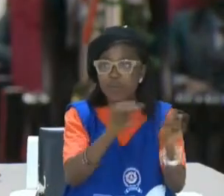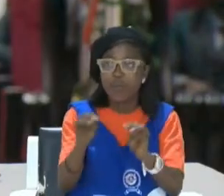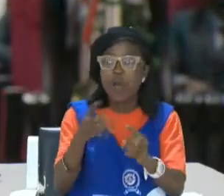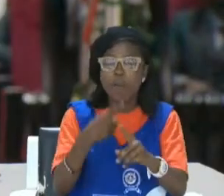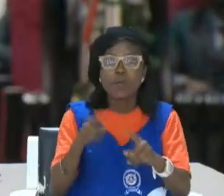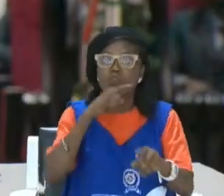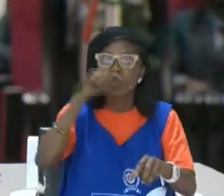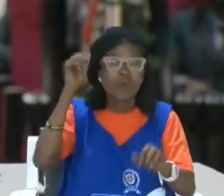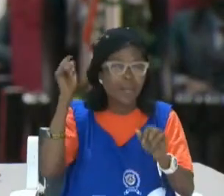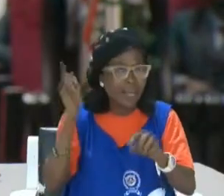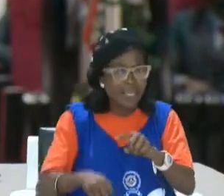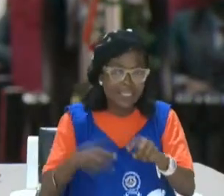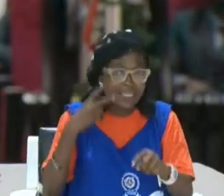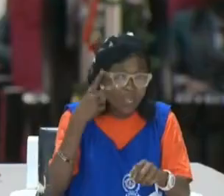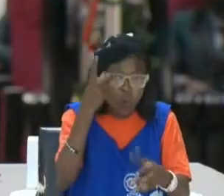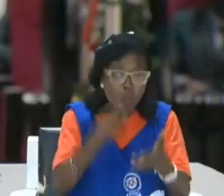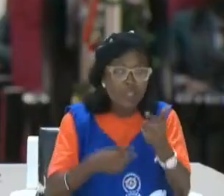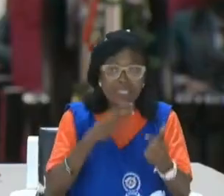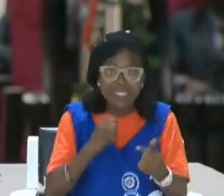causing it to do that.